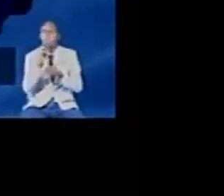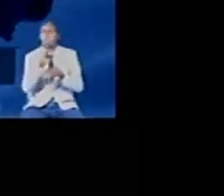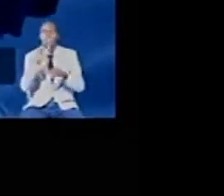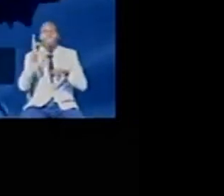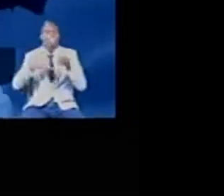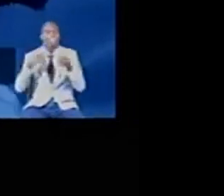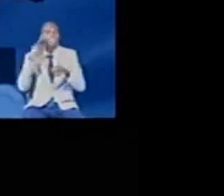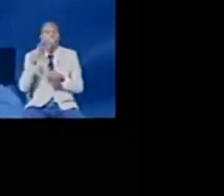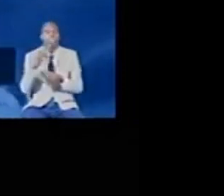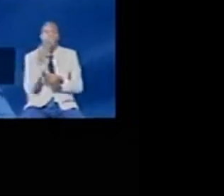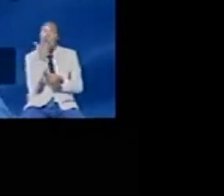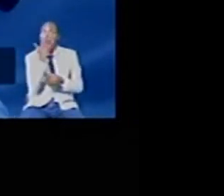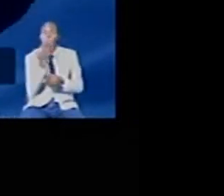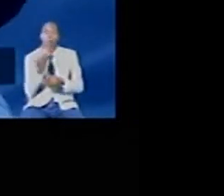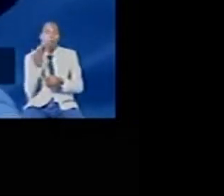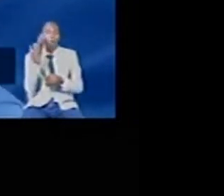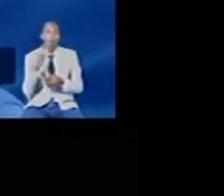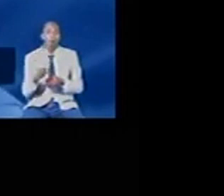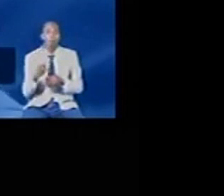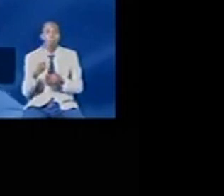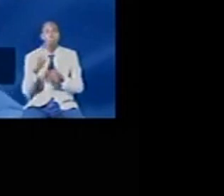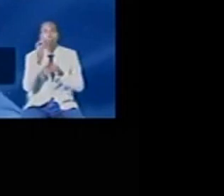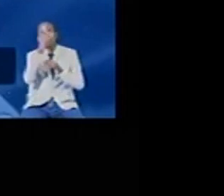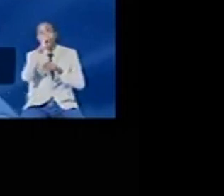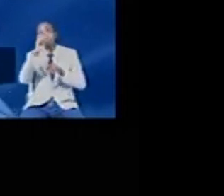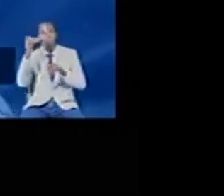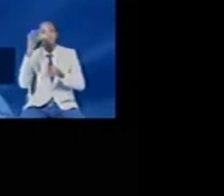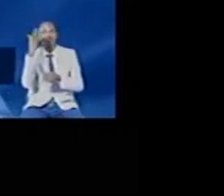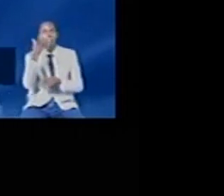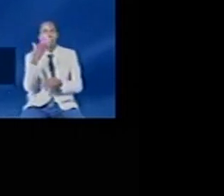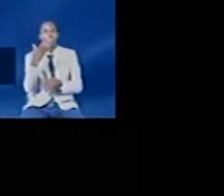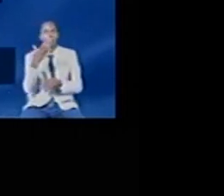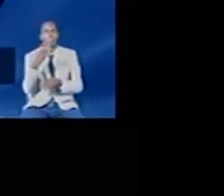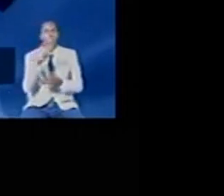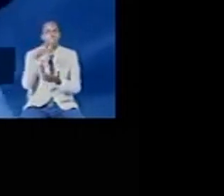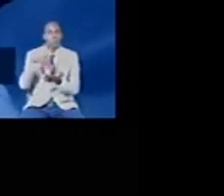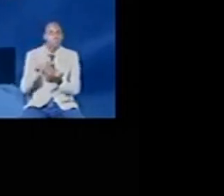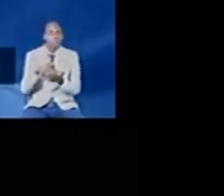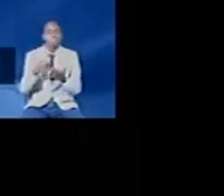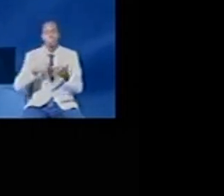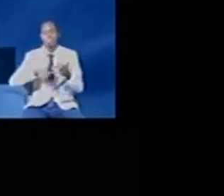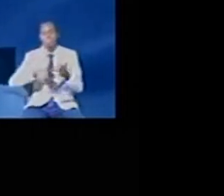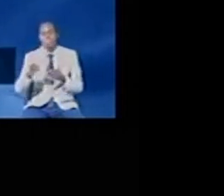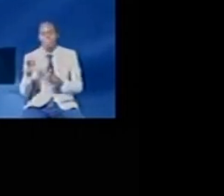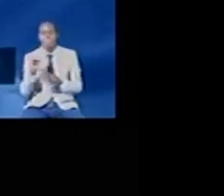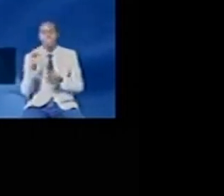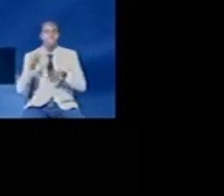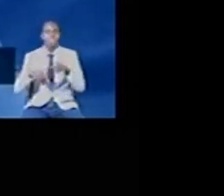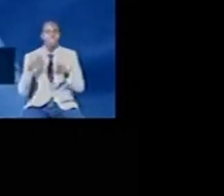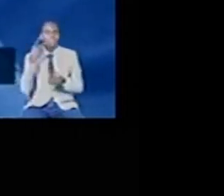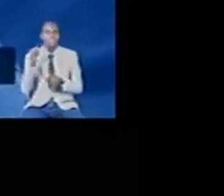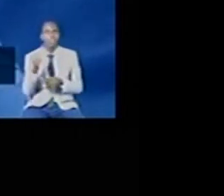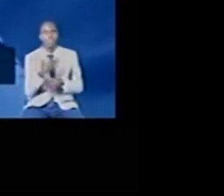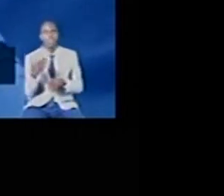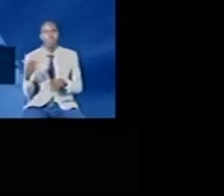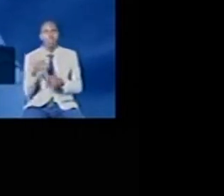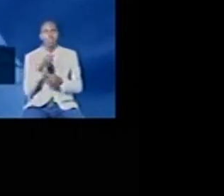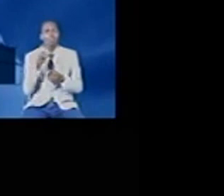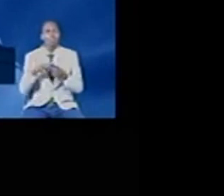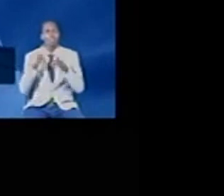board. She would take me to the medium. I'll tell her, mistress, I cannot see. I do complain. But when she saw that the thing